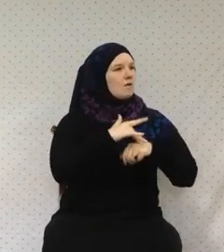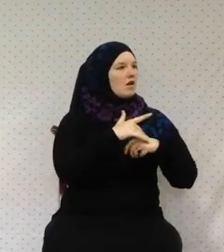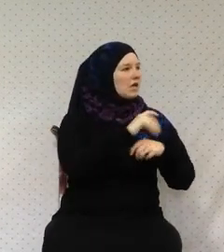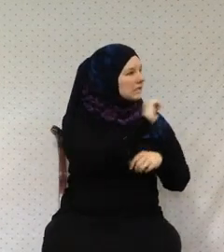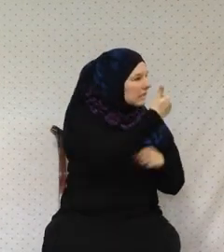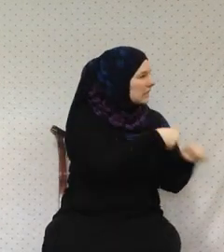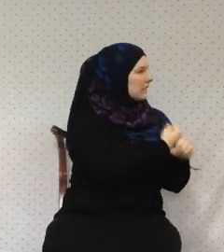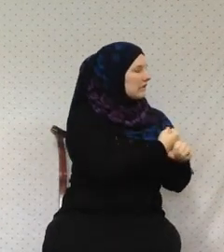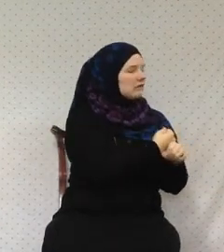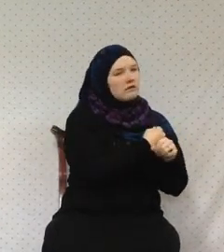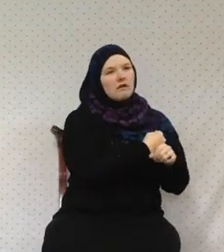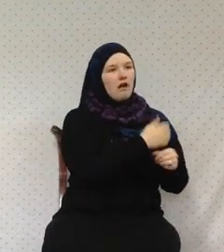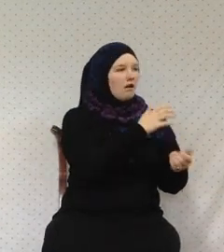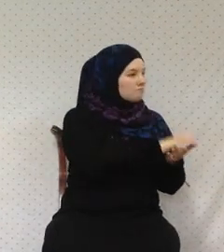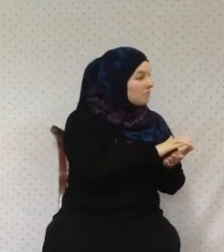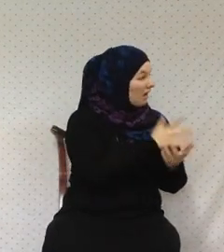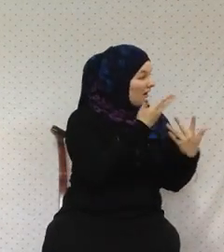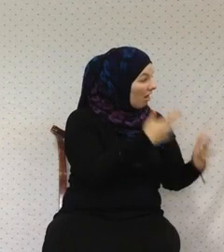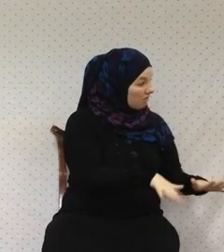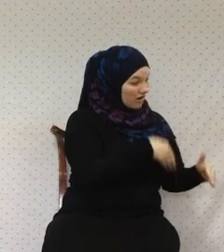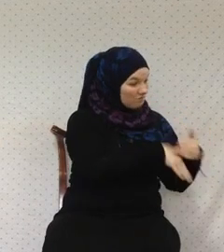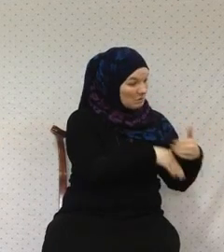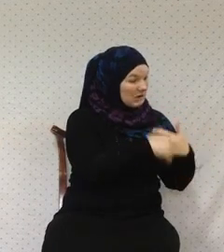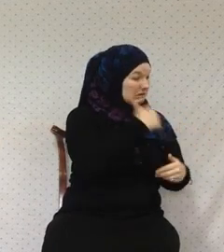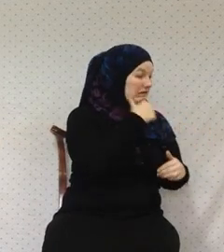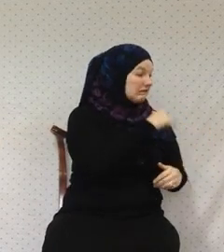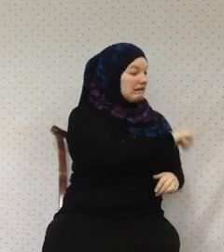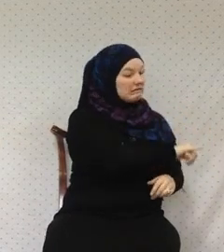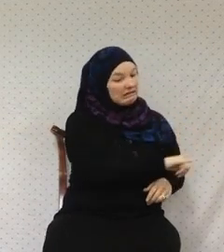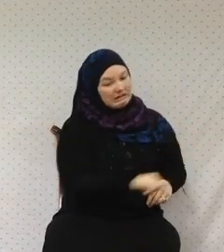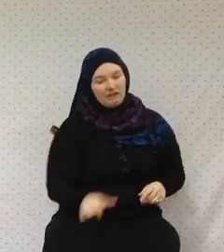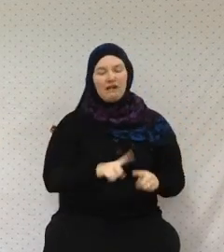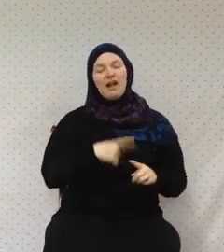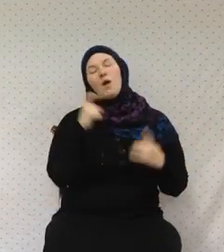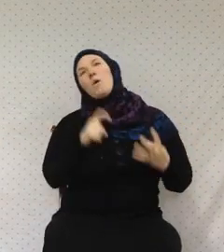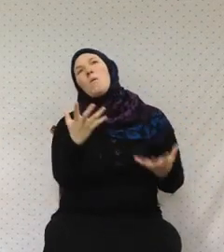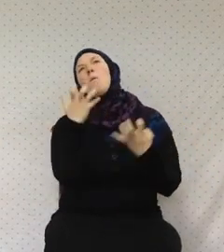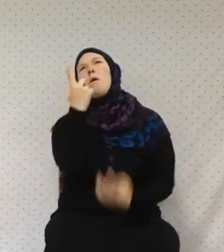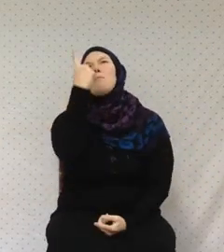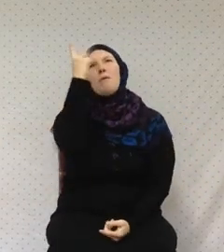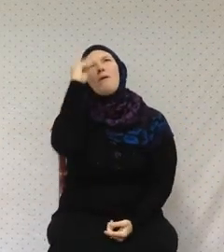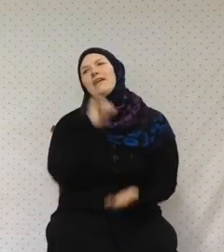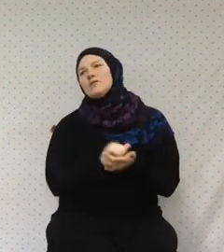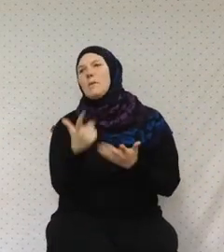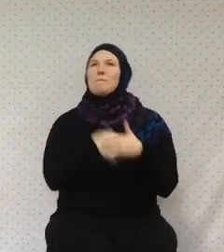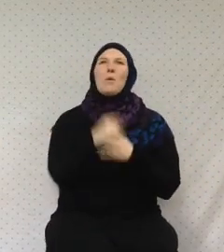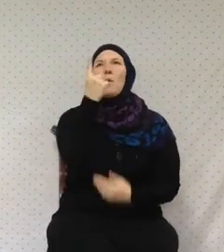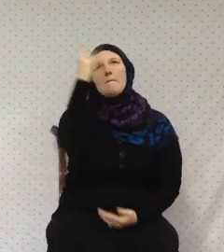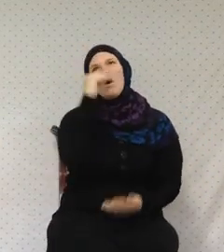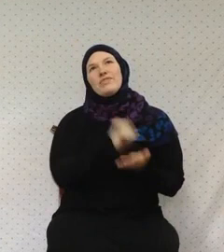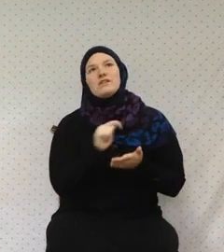years. I need a boy. All of them are girls. I need just one boy and I'm ready to die. All of this is